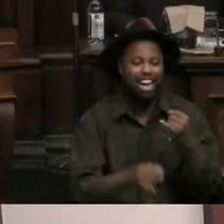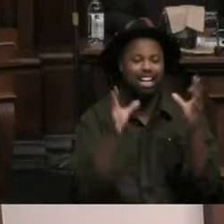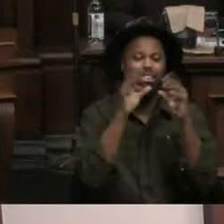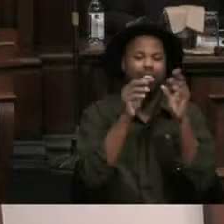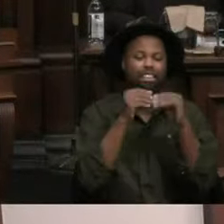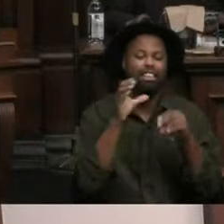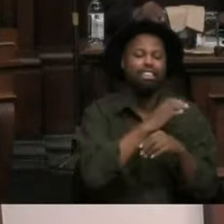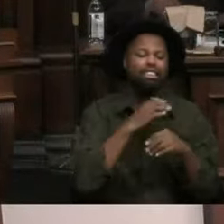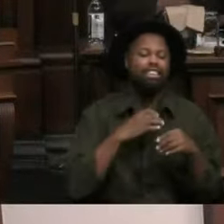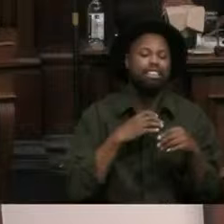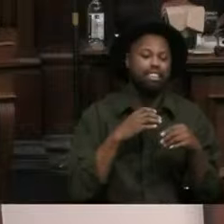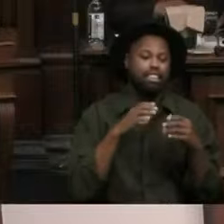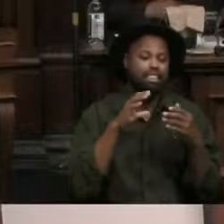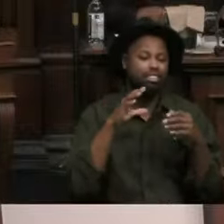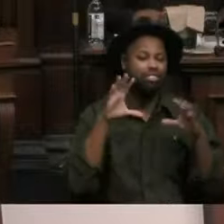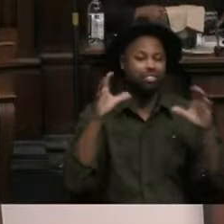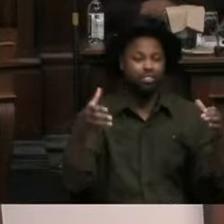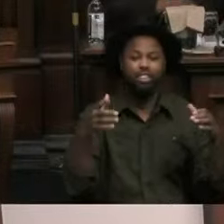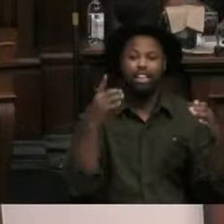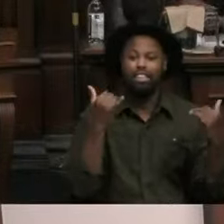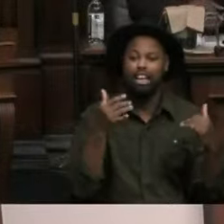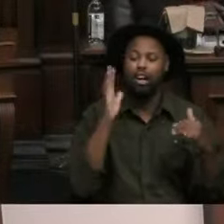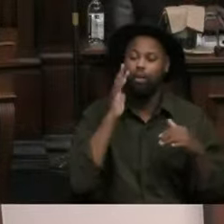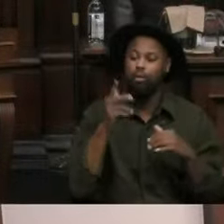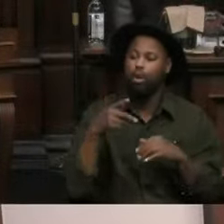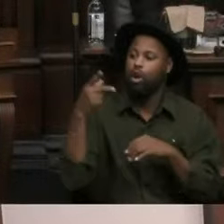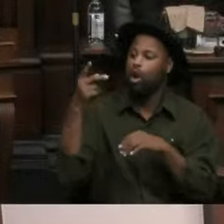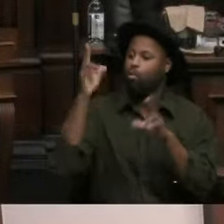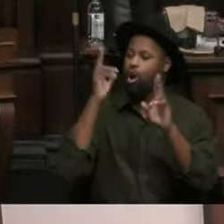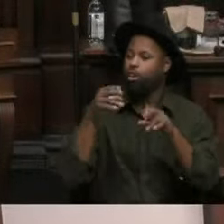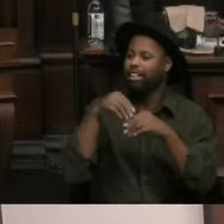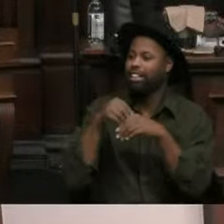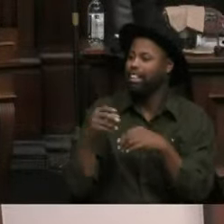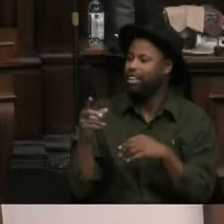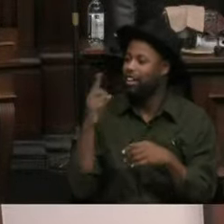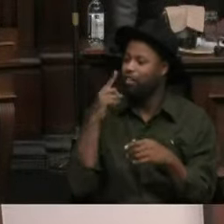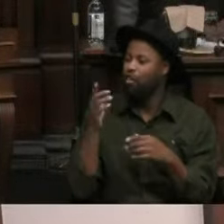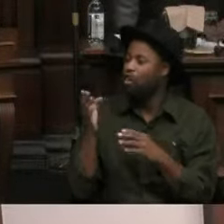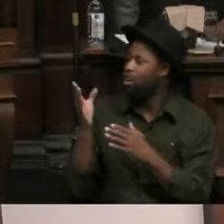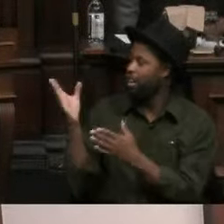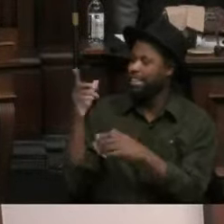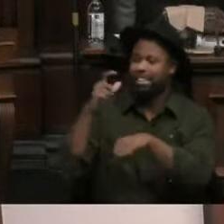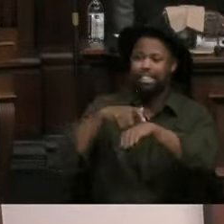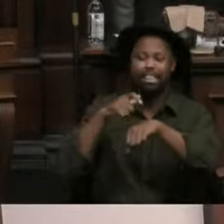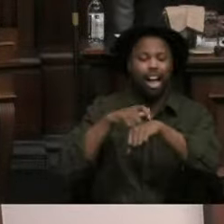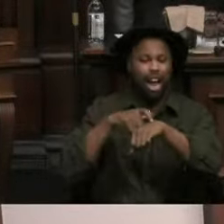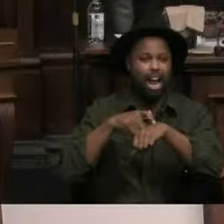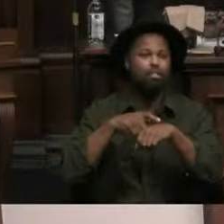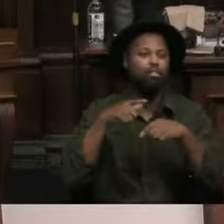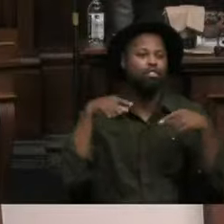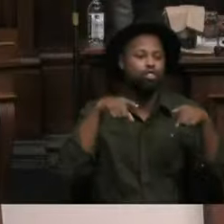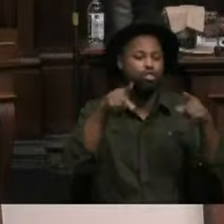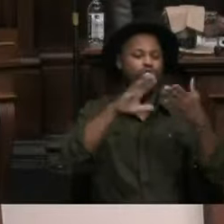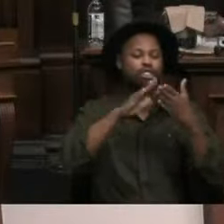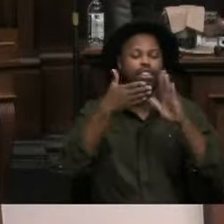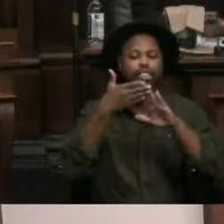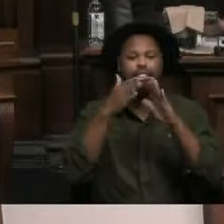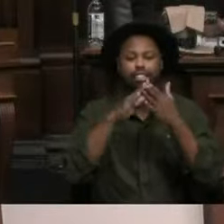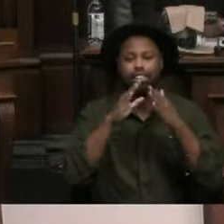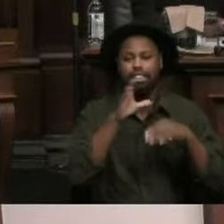Council, and we'll now read a proclamation in his honor for his time on City Council.